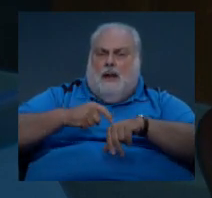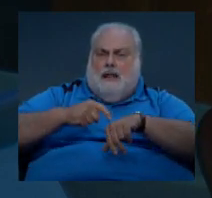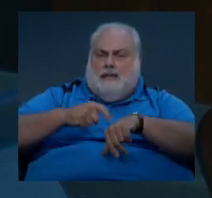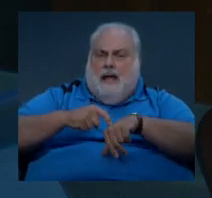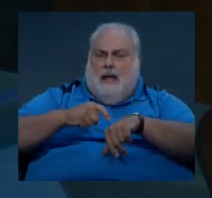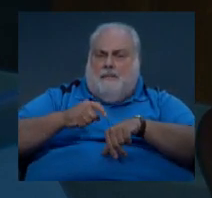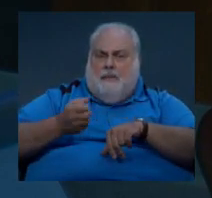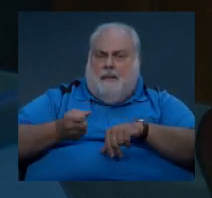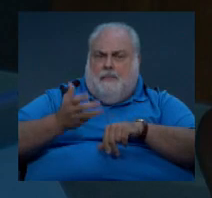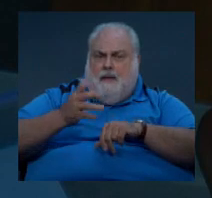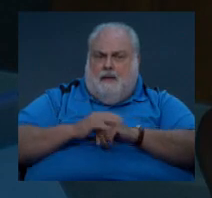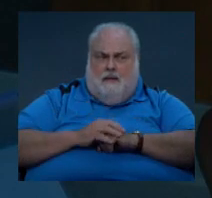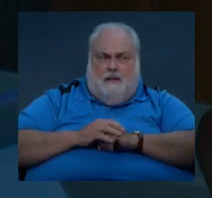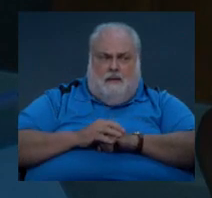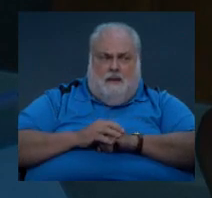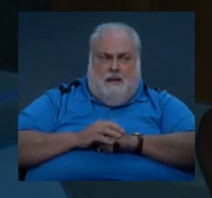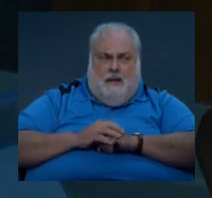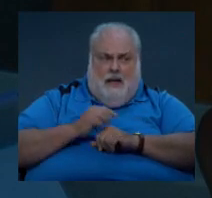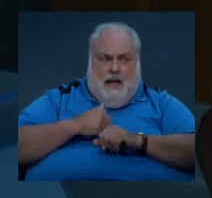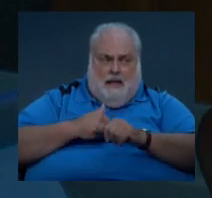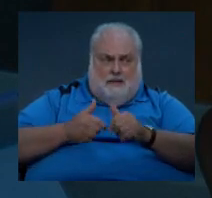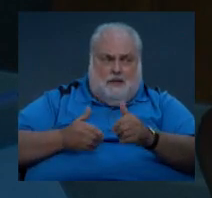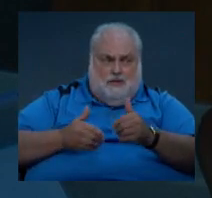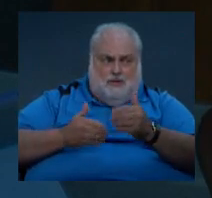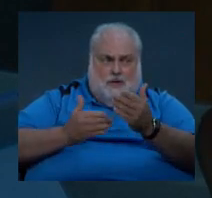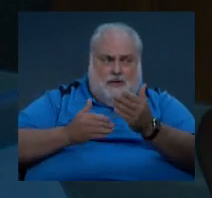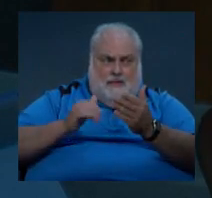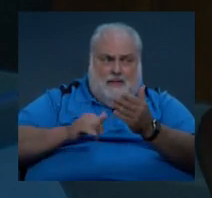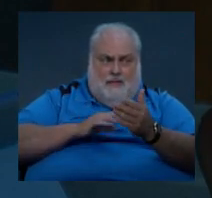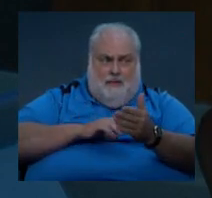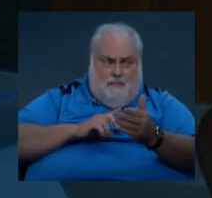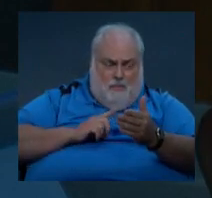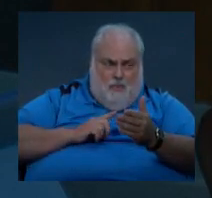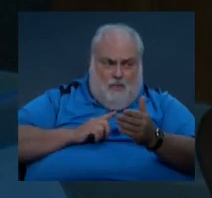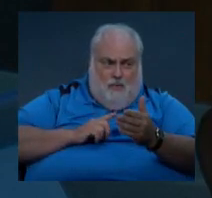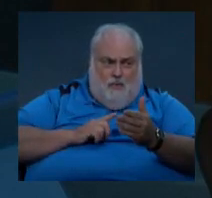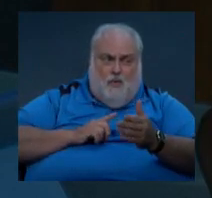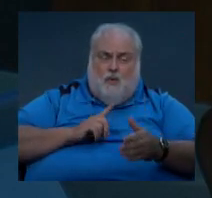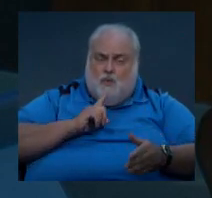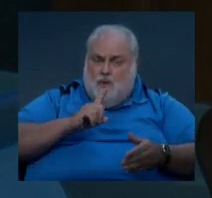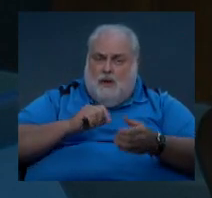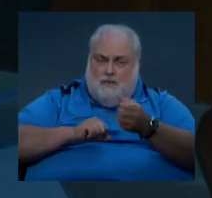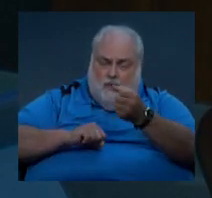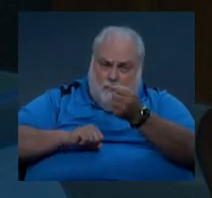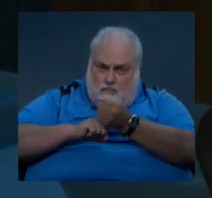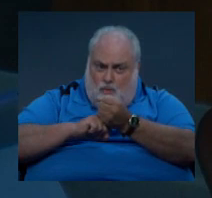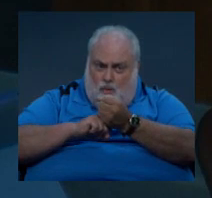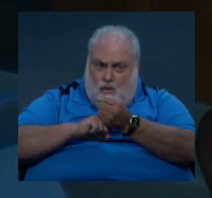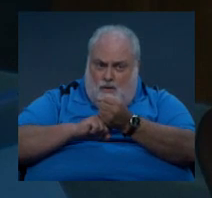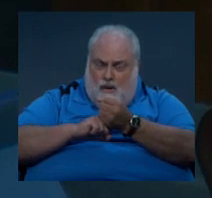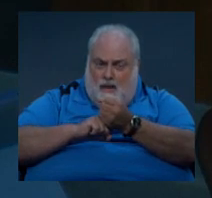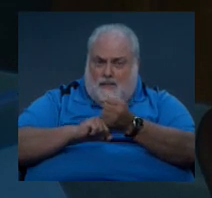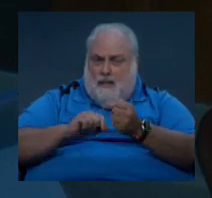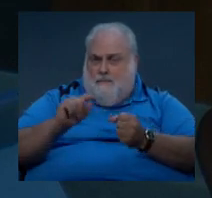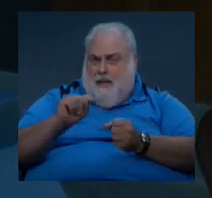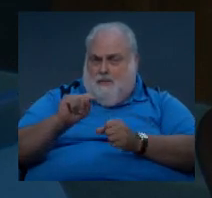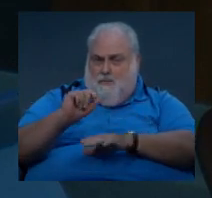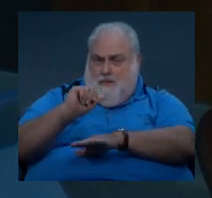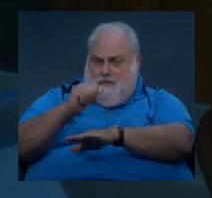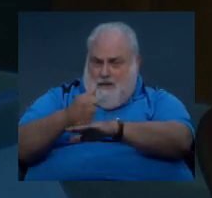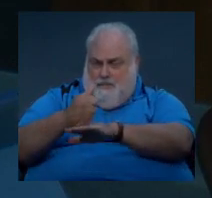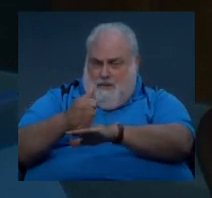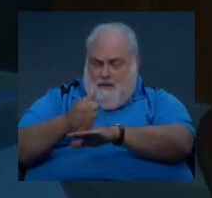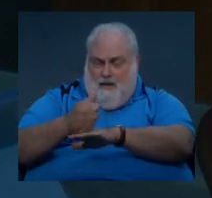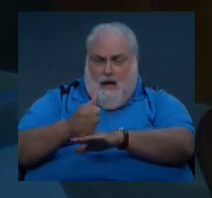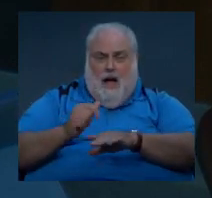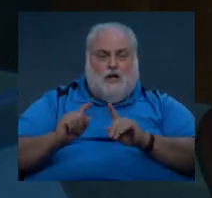time. And I would suggest that this board really support the bathroom being there. Of course, I